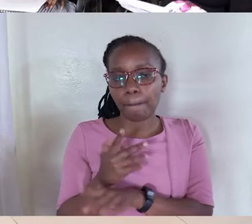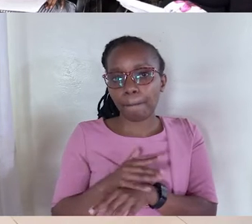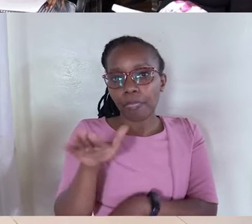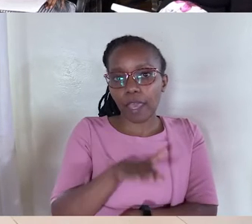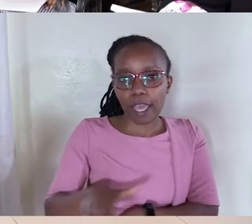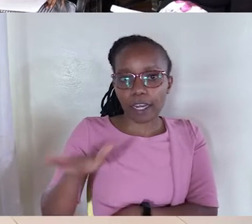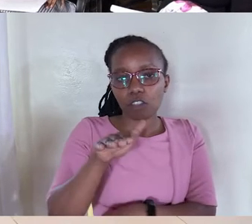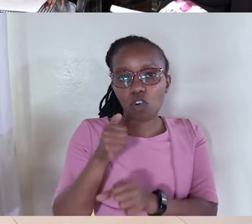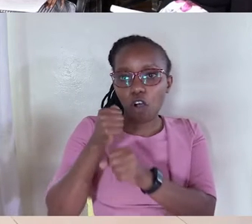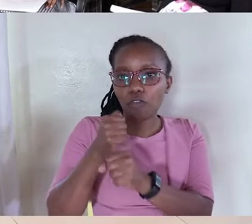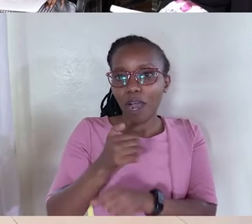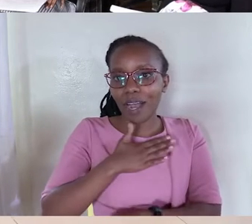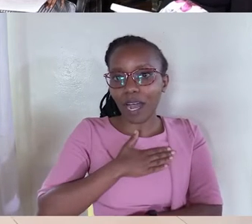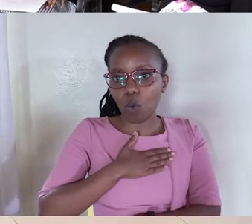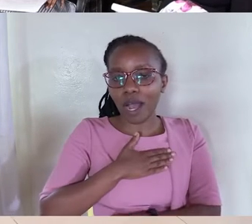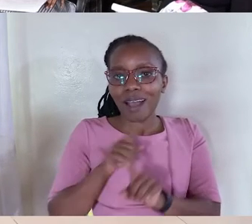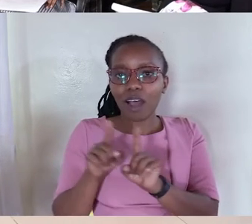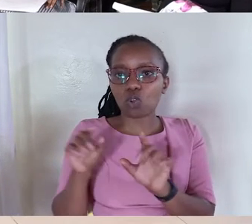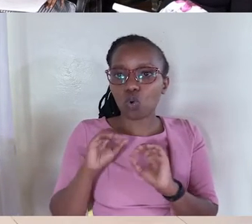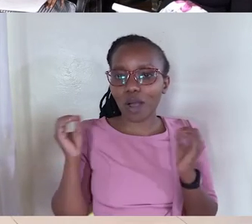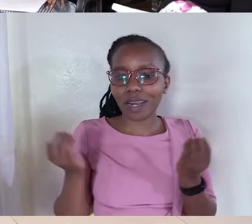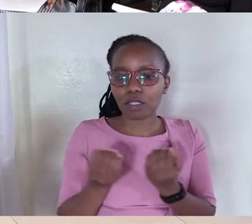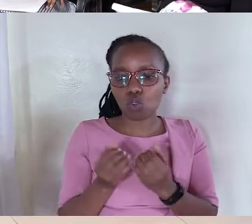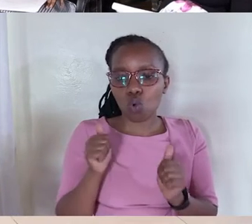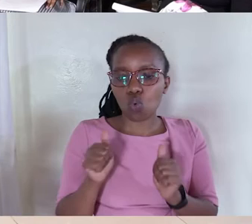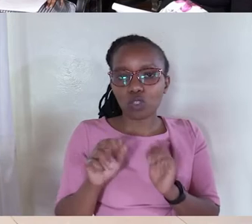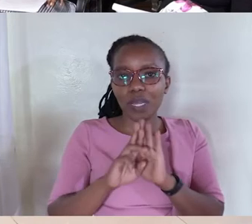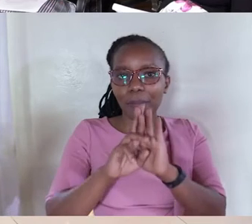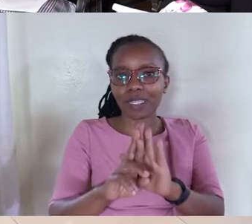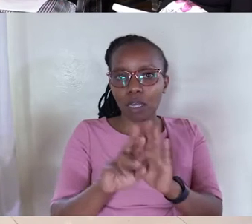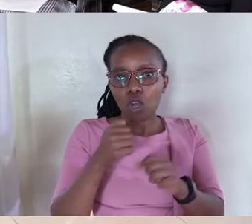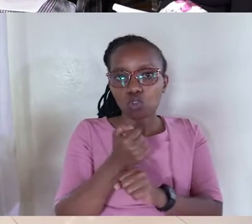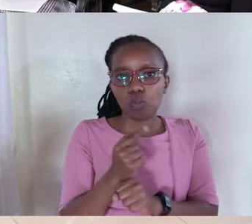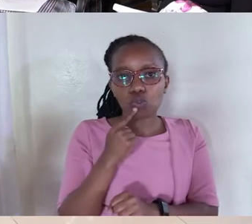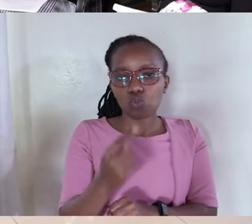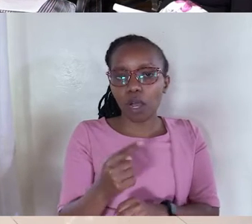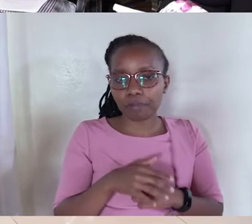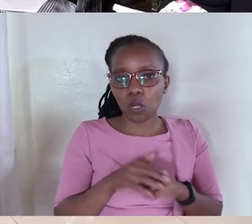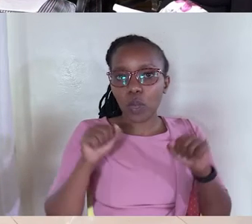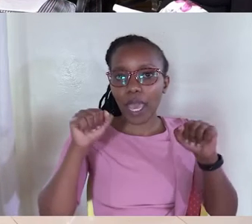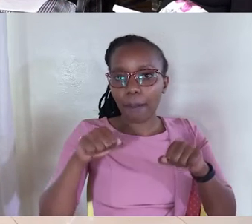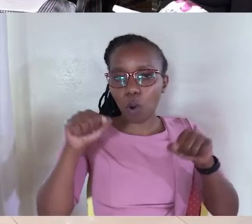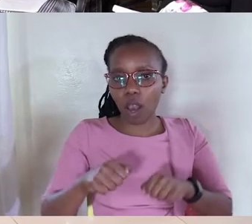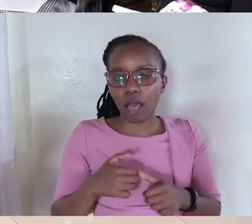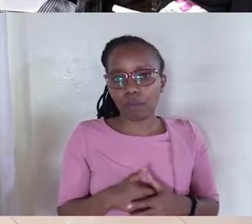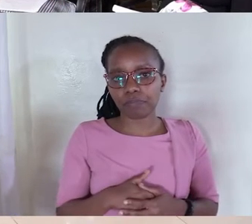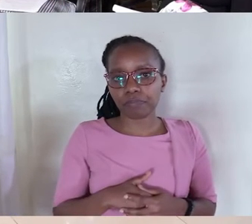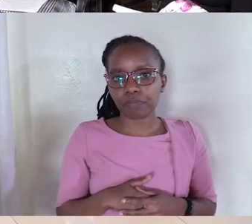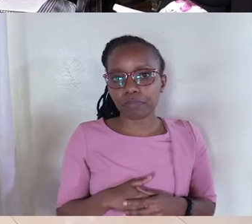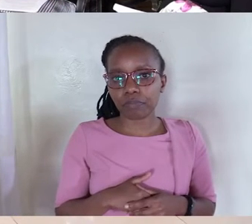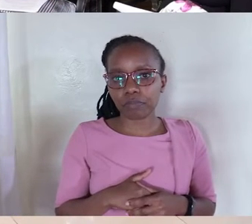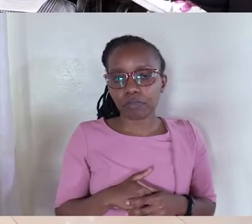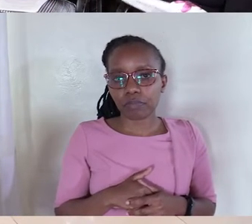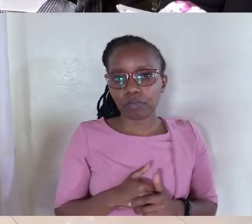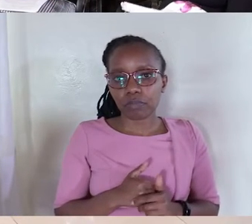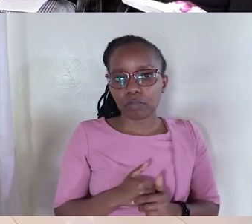areas of our work and even organizations that we represent to ensure that we are able to